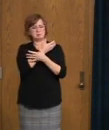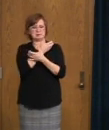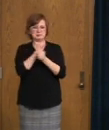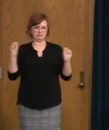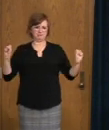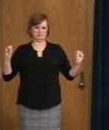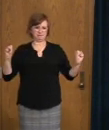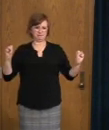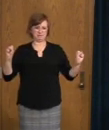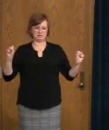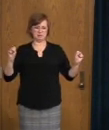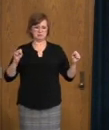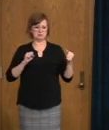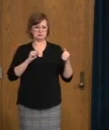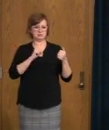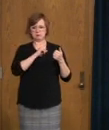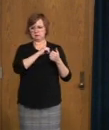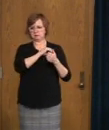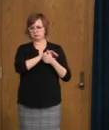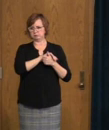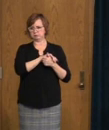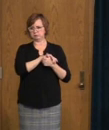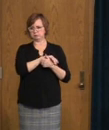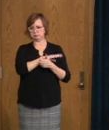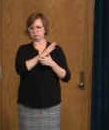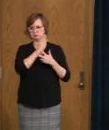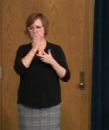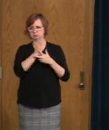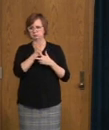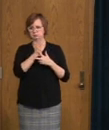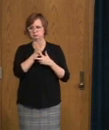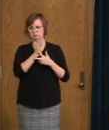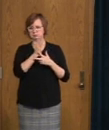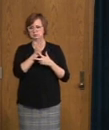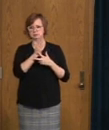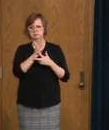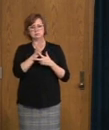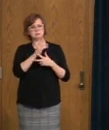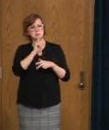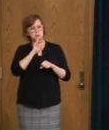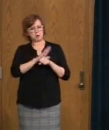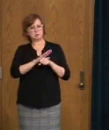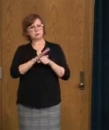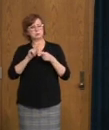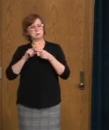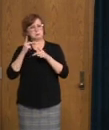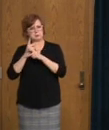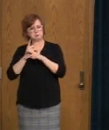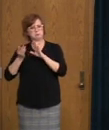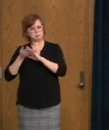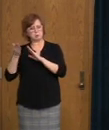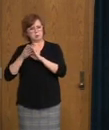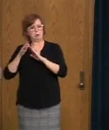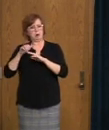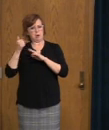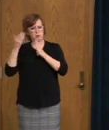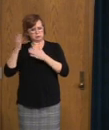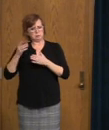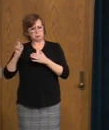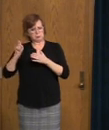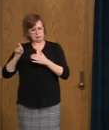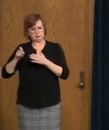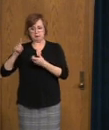are committed to, in terms of our slowdowns, to maintain non-COVID services as much as possible. We know the